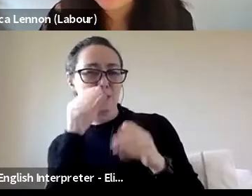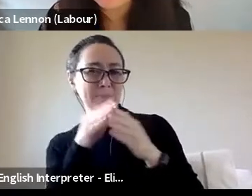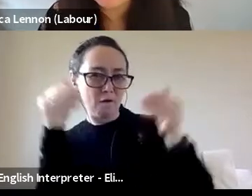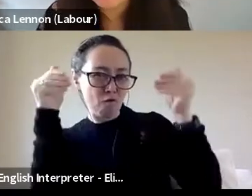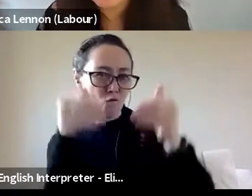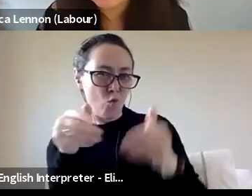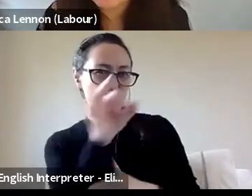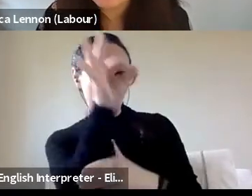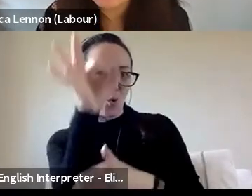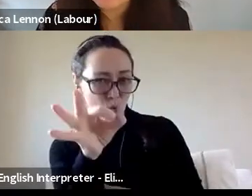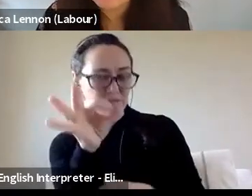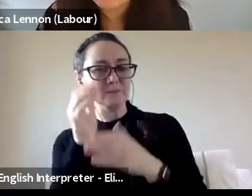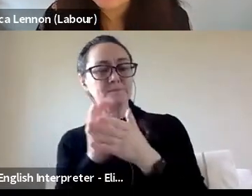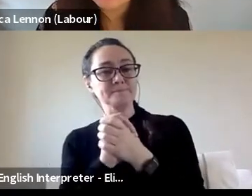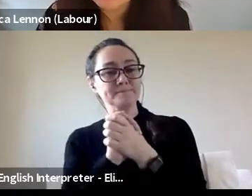come. Yeah.